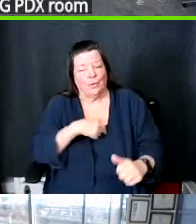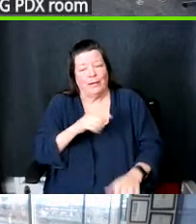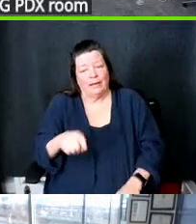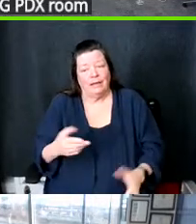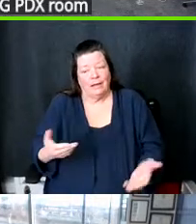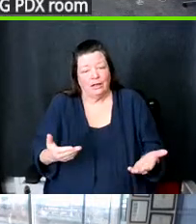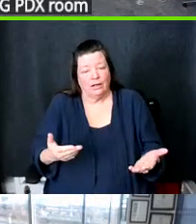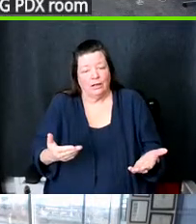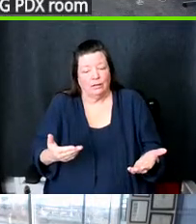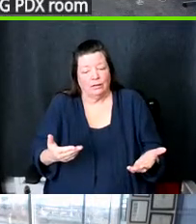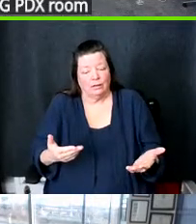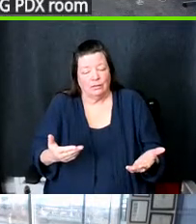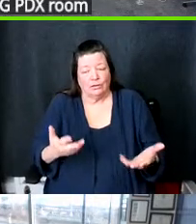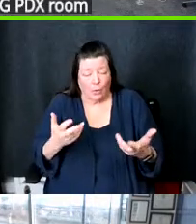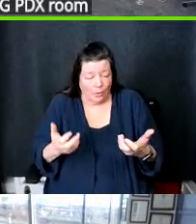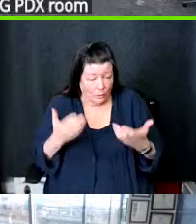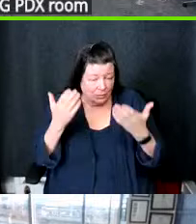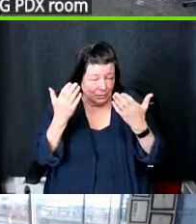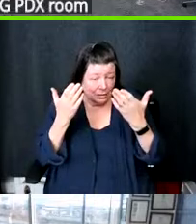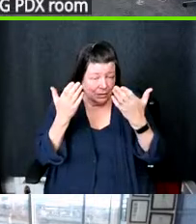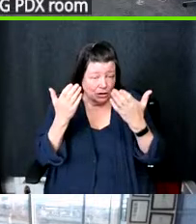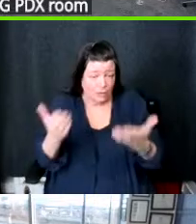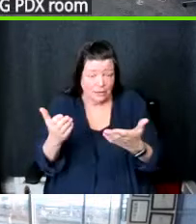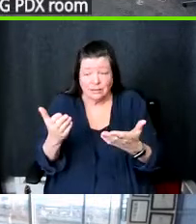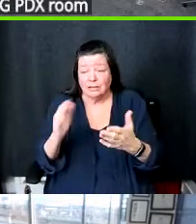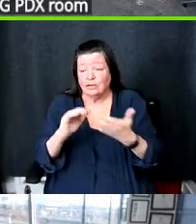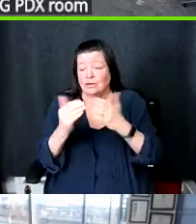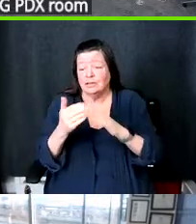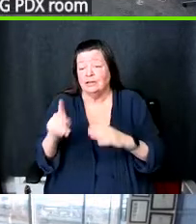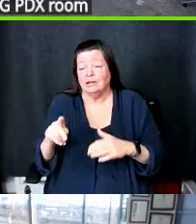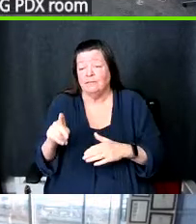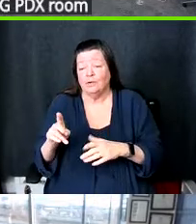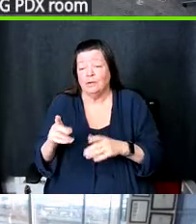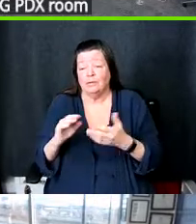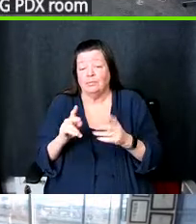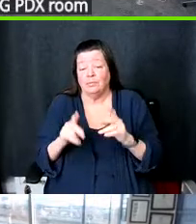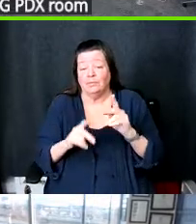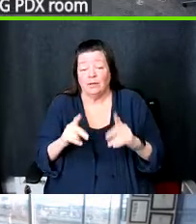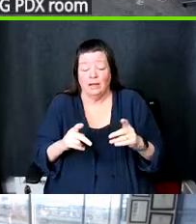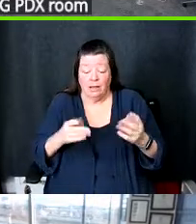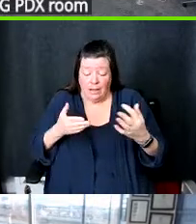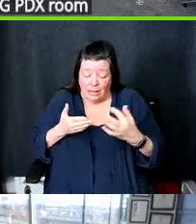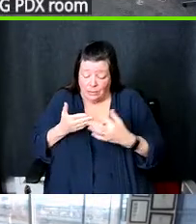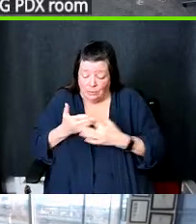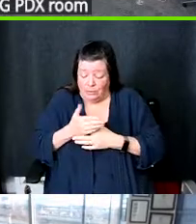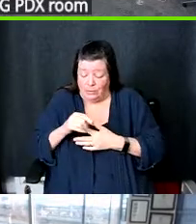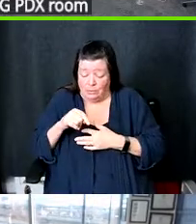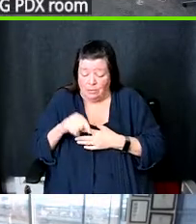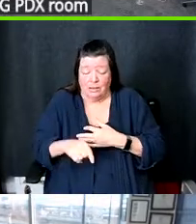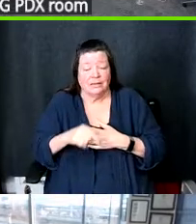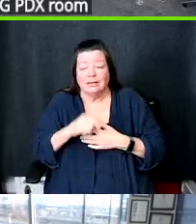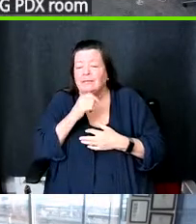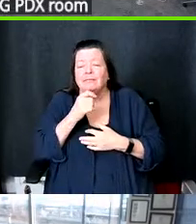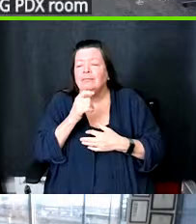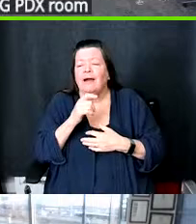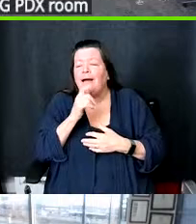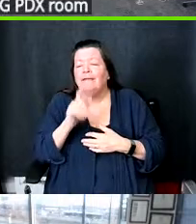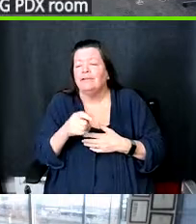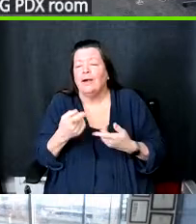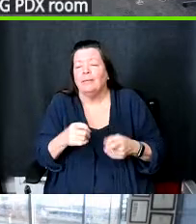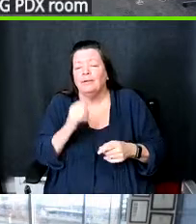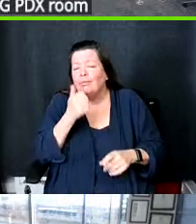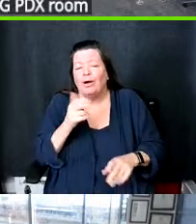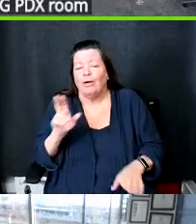to just suggest to the city of Portland people, as we go through this over the next few years, but this doesn't have to happen tomorrow,